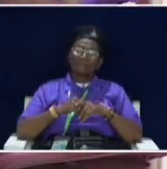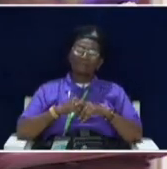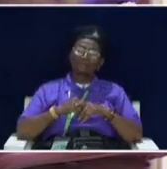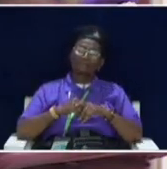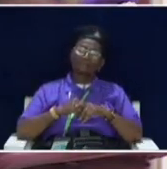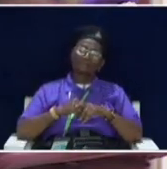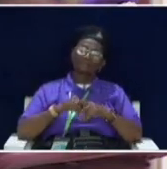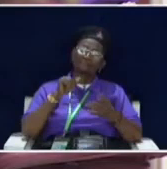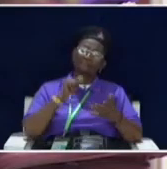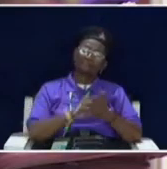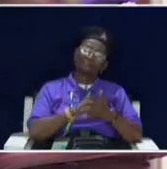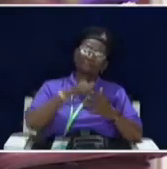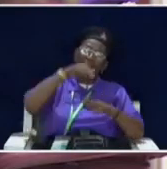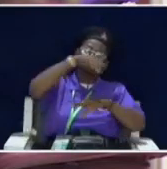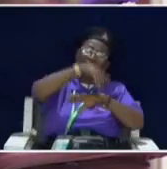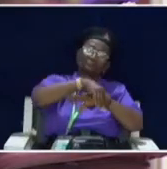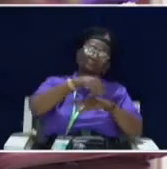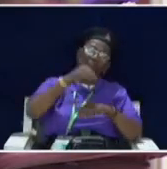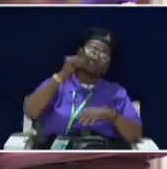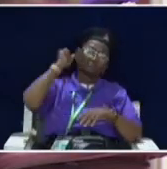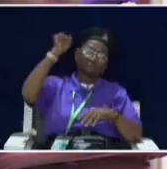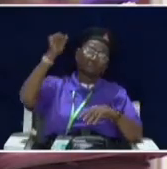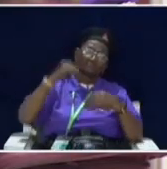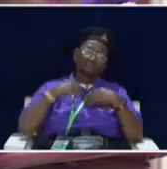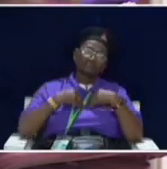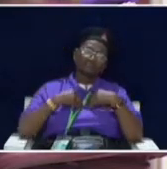night she had a dream. She